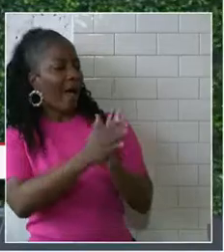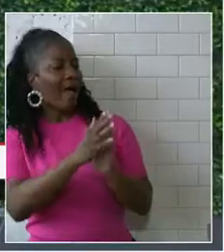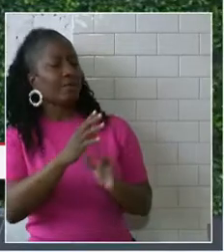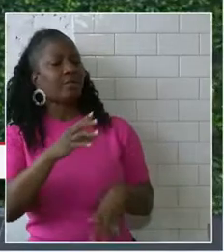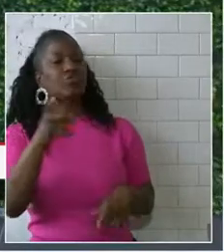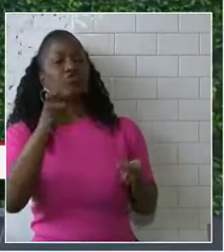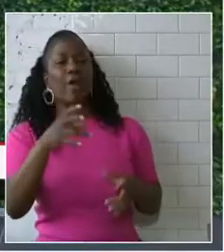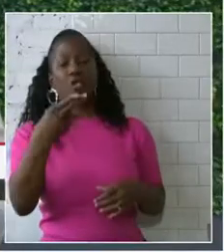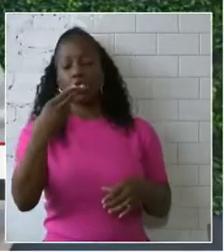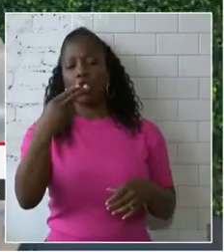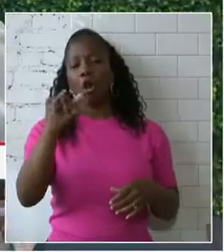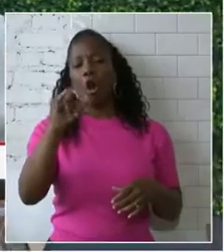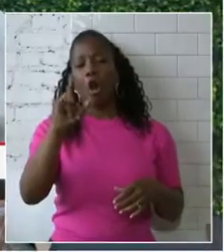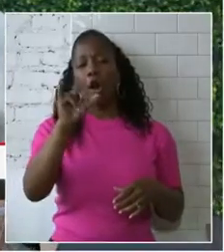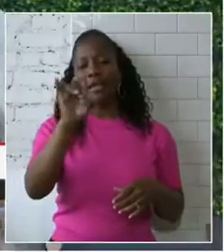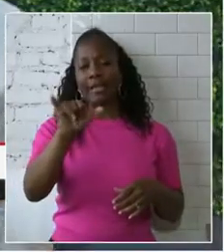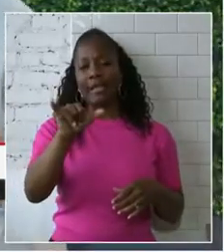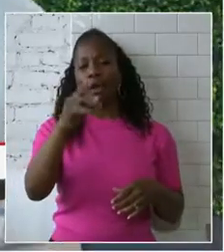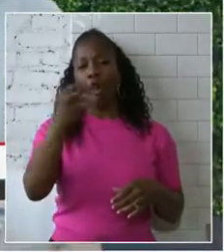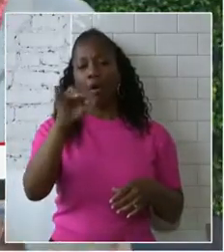Harper to respond.